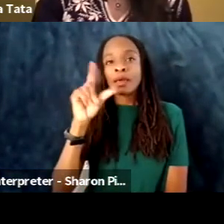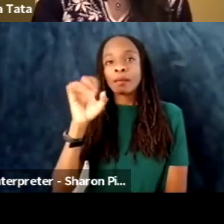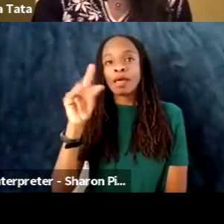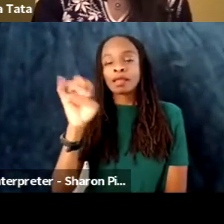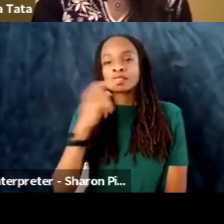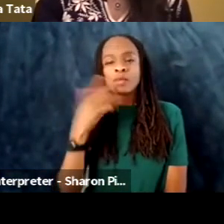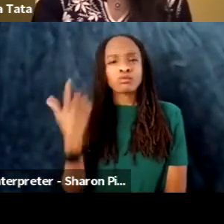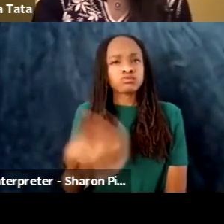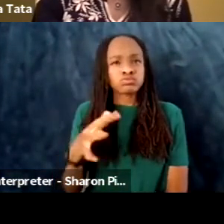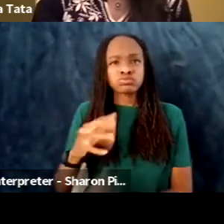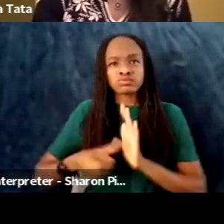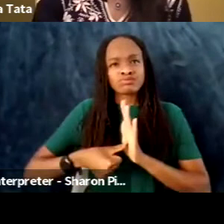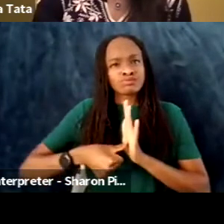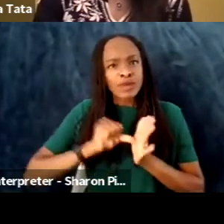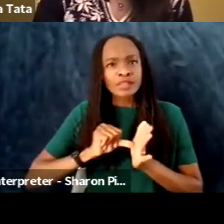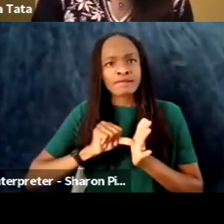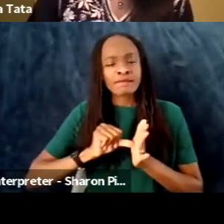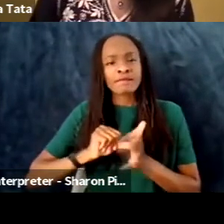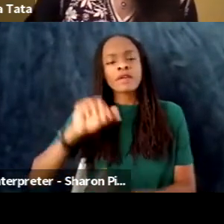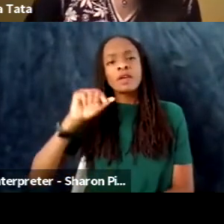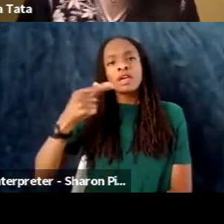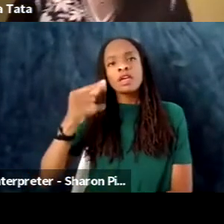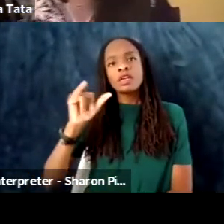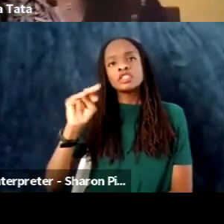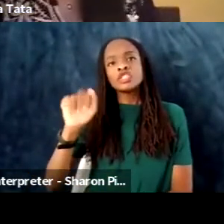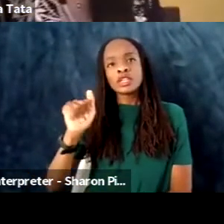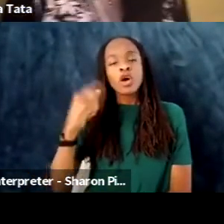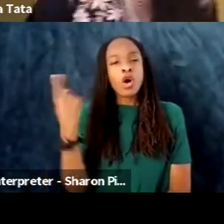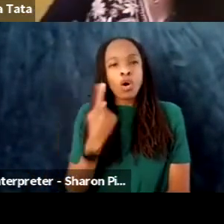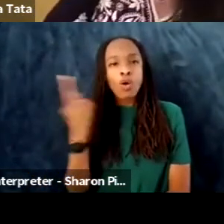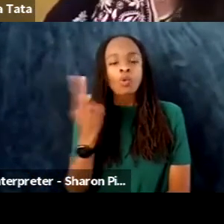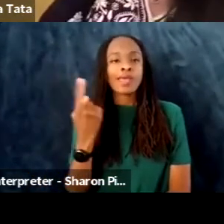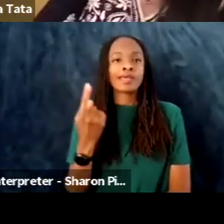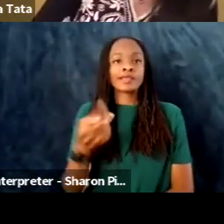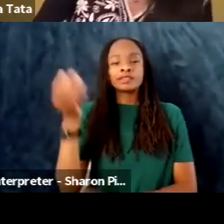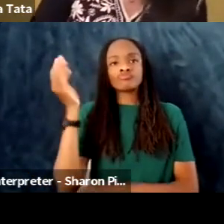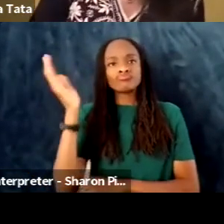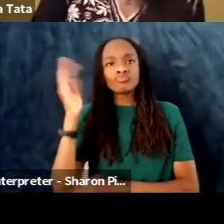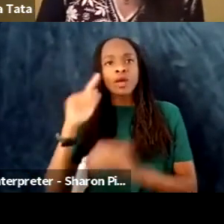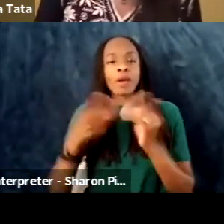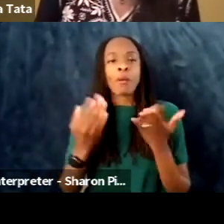impressive. And, Gina always talked about, what happens on screen can